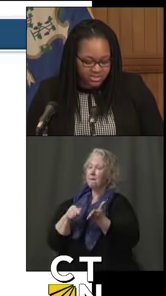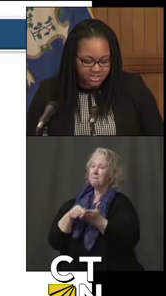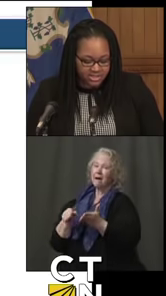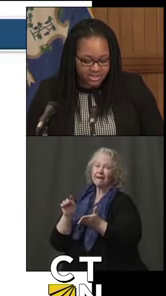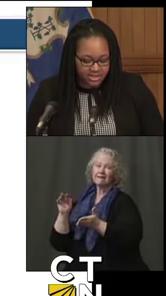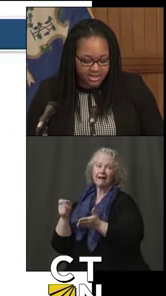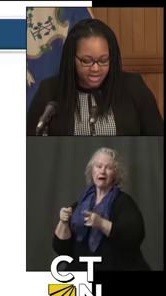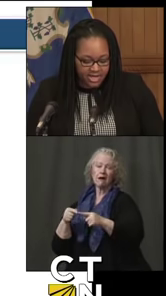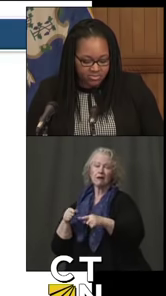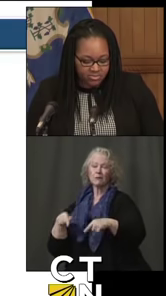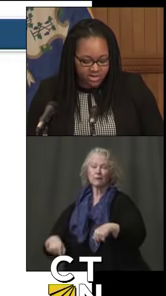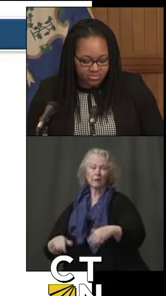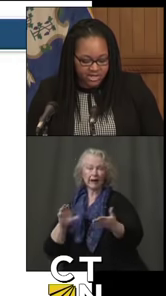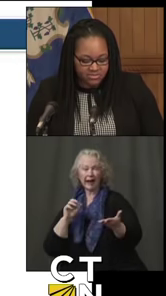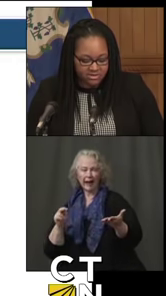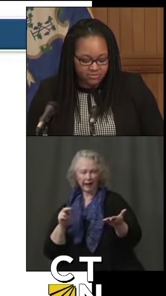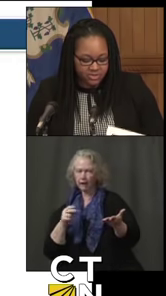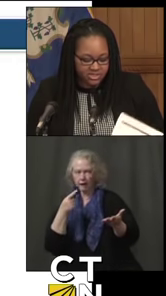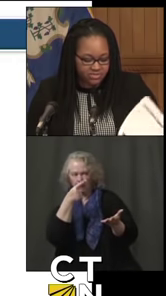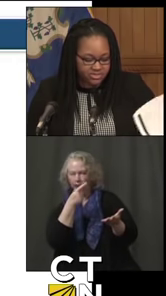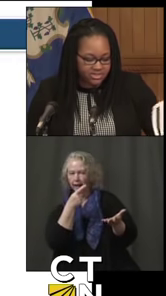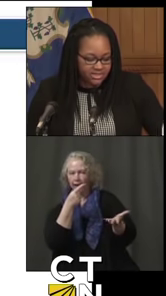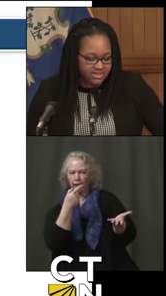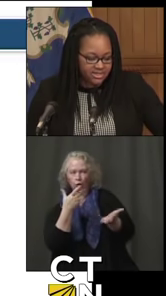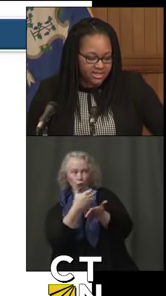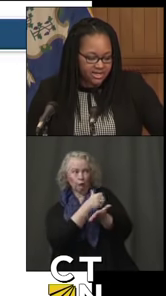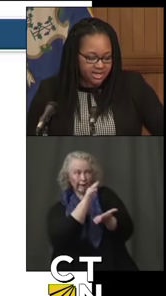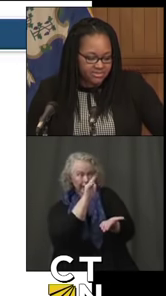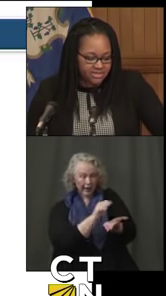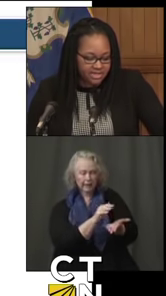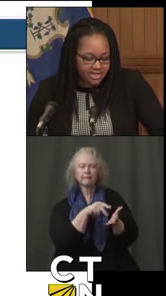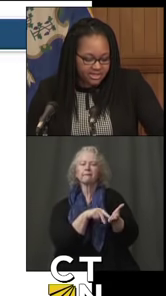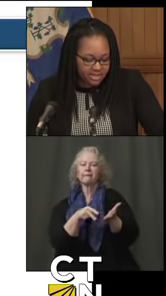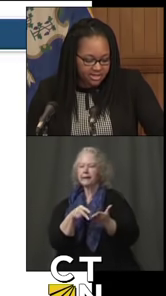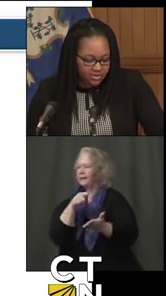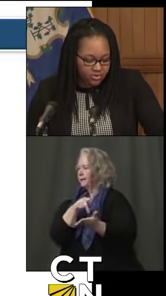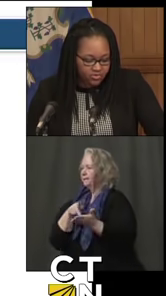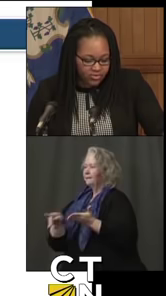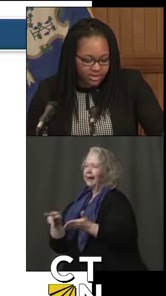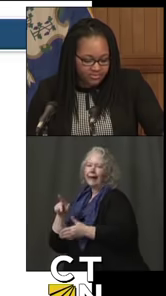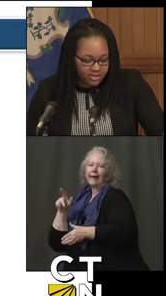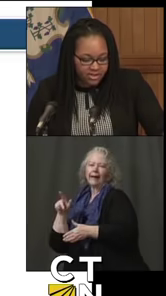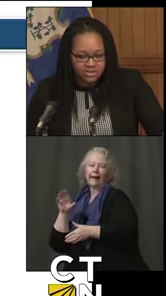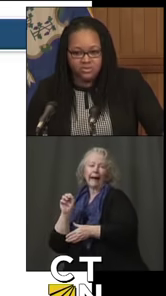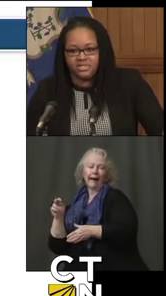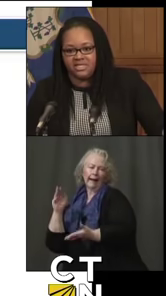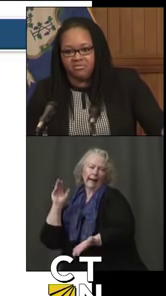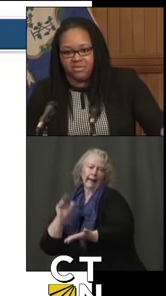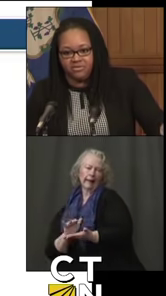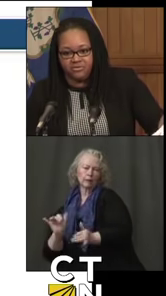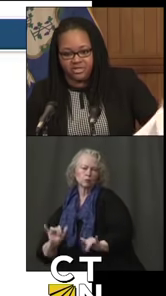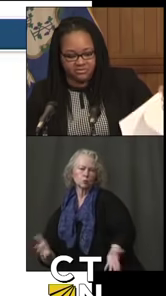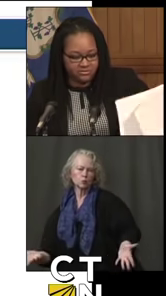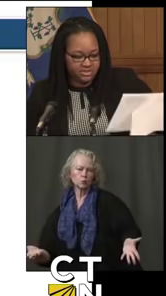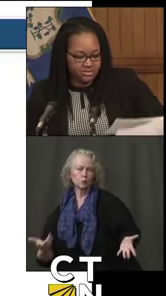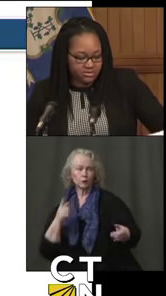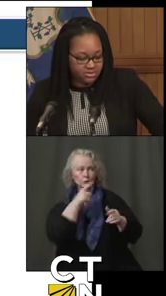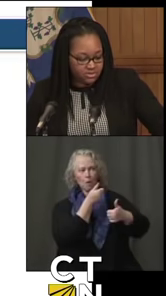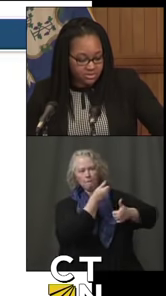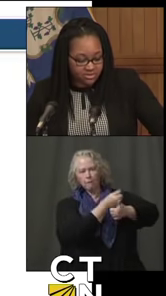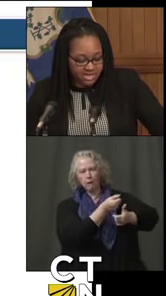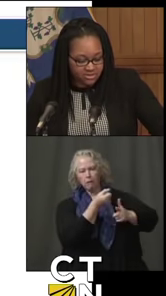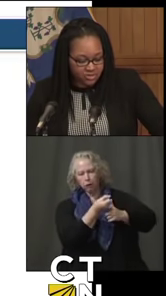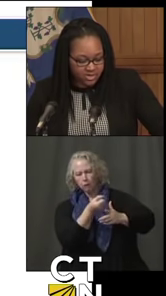are projecting an approximate 14% decline in the growth rate. So what does that mean for us for